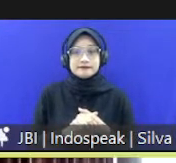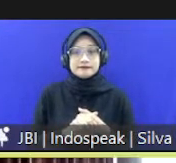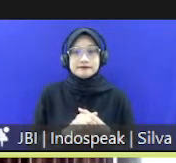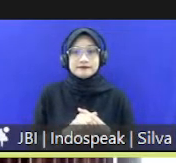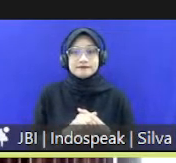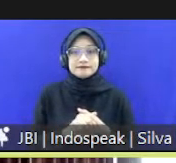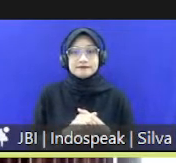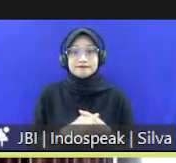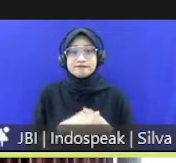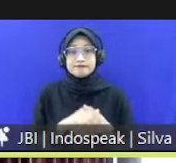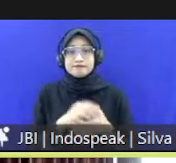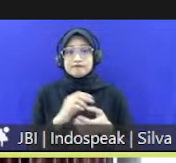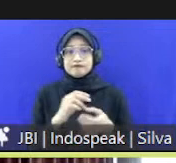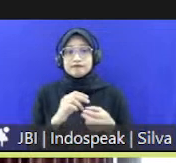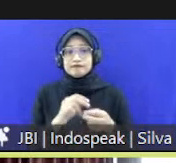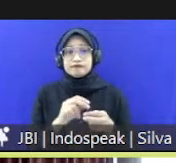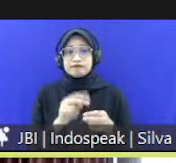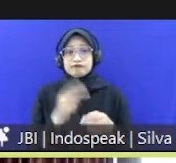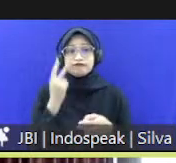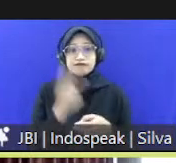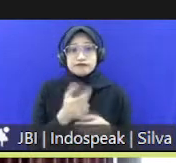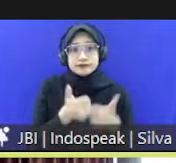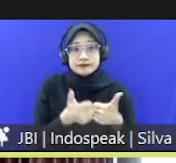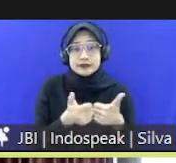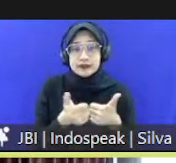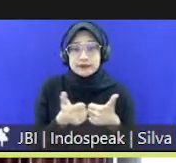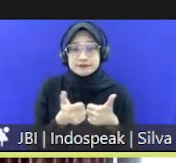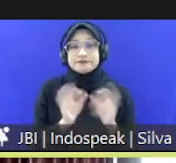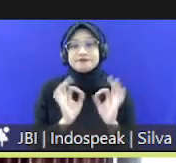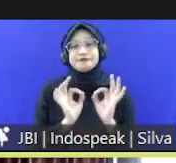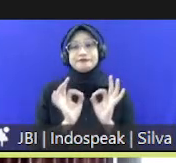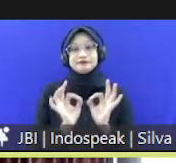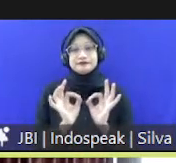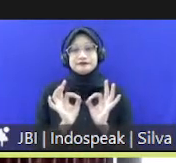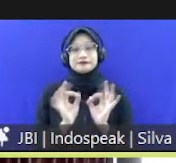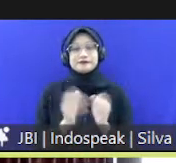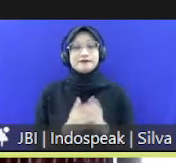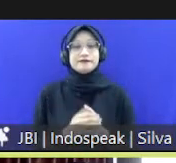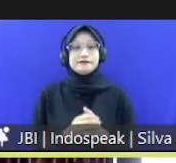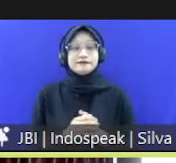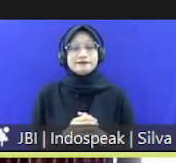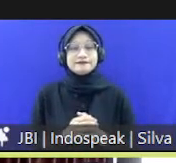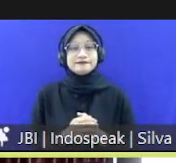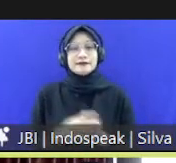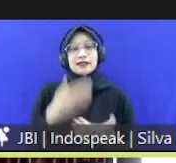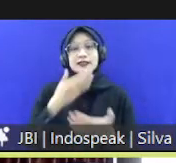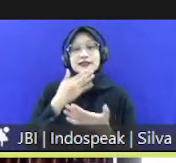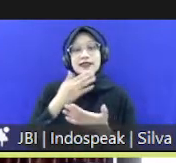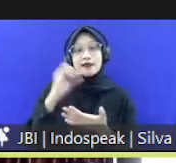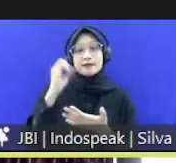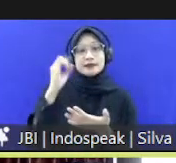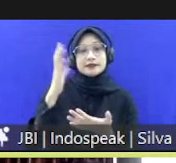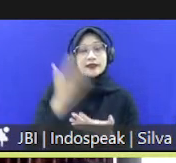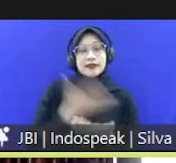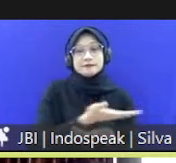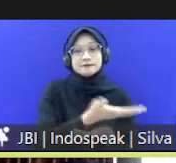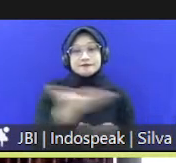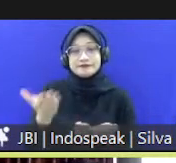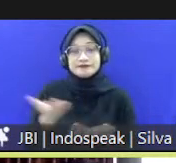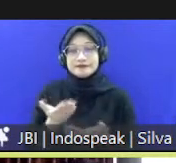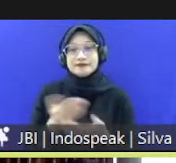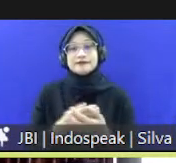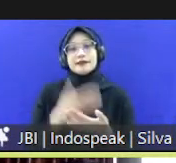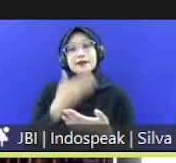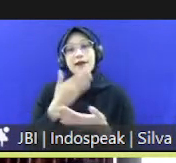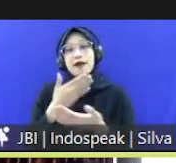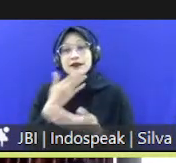Sudah terlihat ya, Bu Arin? Okay. Good afternoon, everyone, and thank you for the committee. Thank